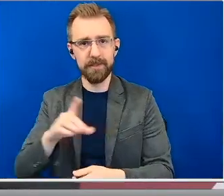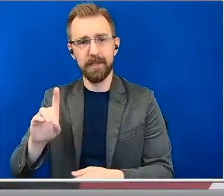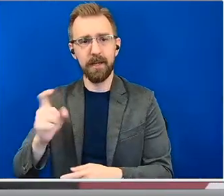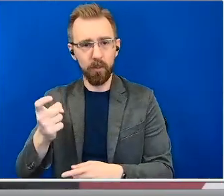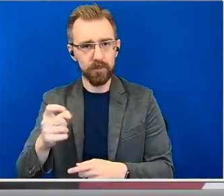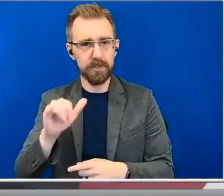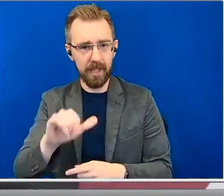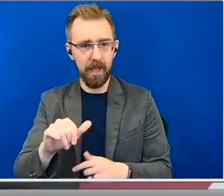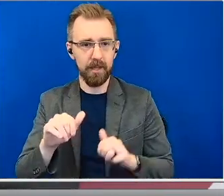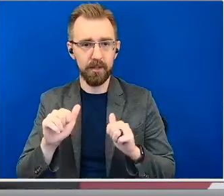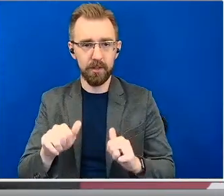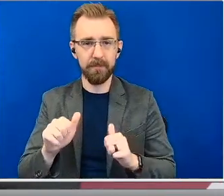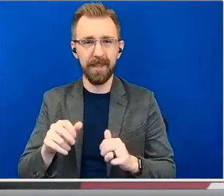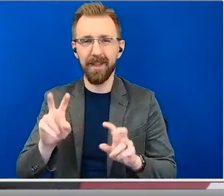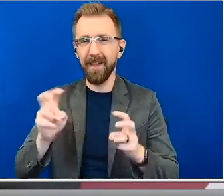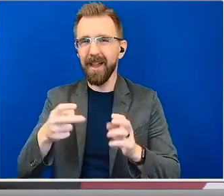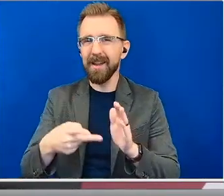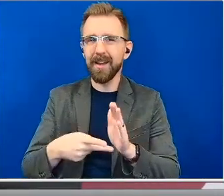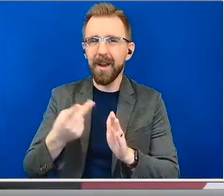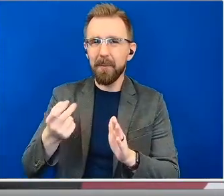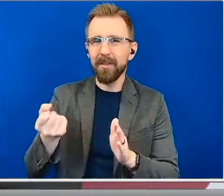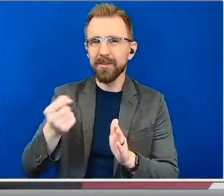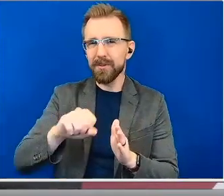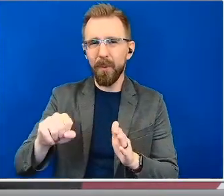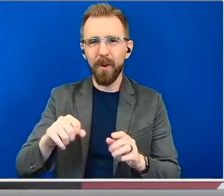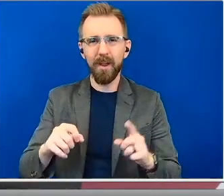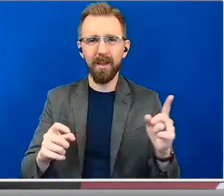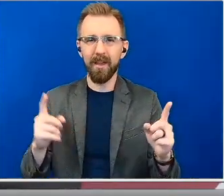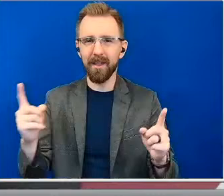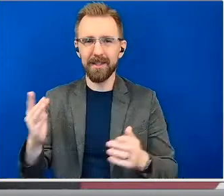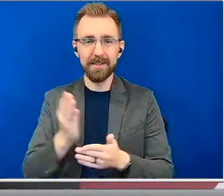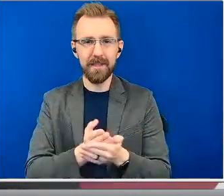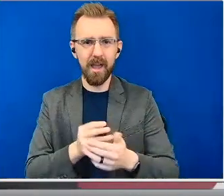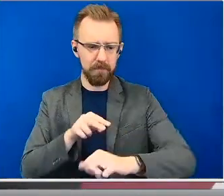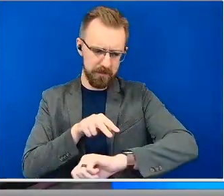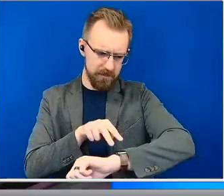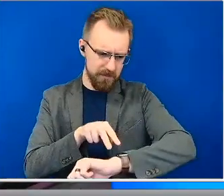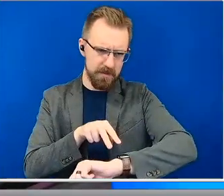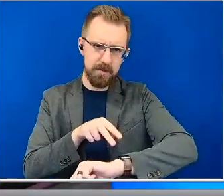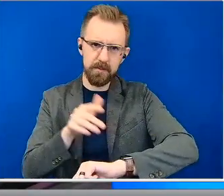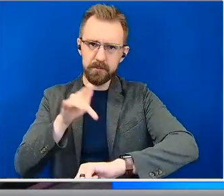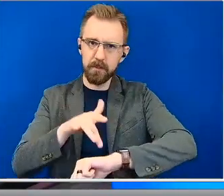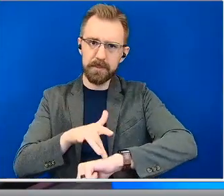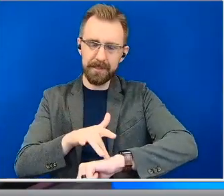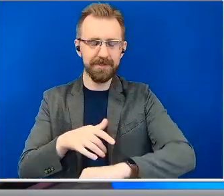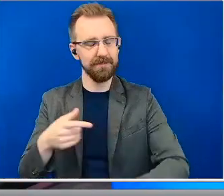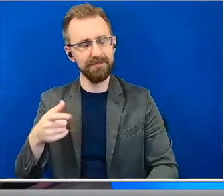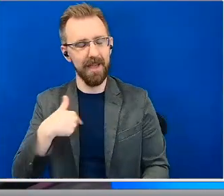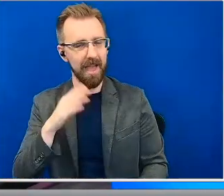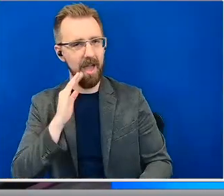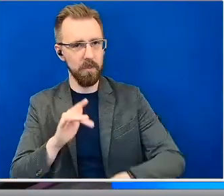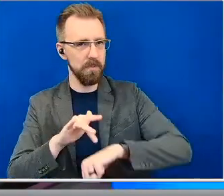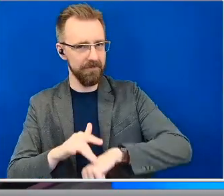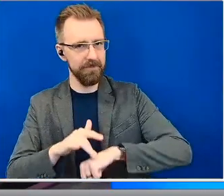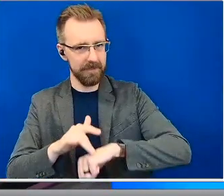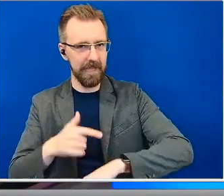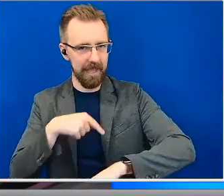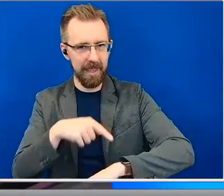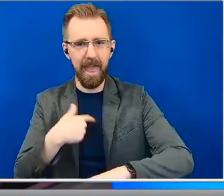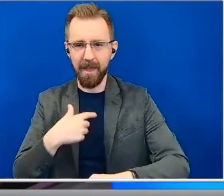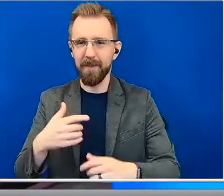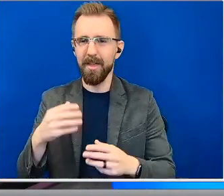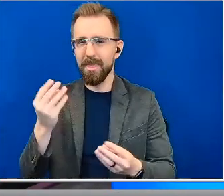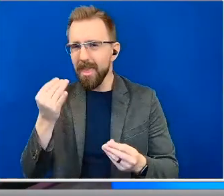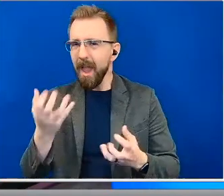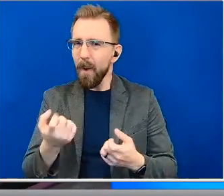because some patients tend to get fixated on them as well. But, Right, I would get fixated. I've been toying with wanting one, and I feel like all I would